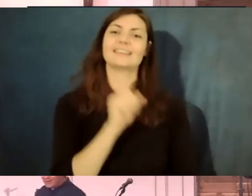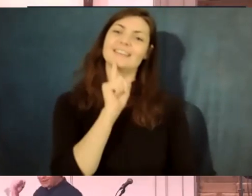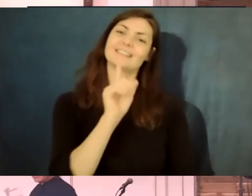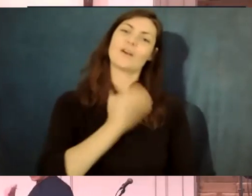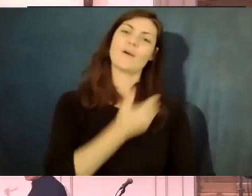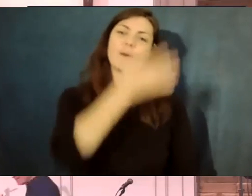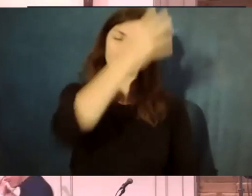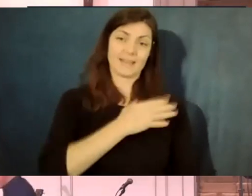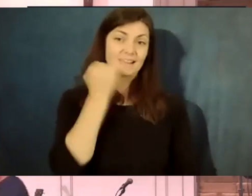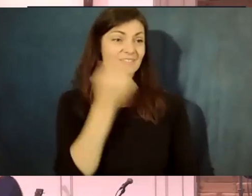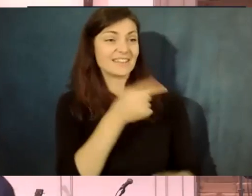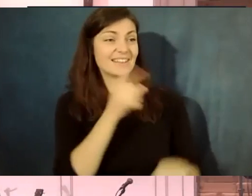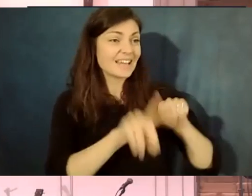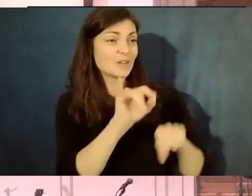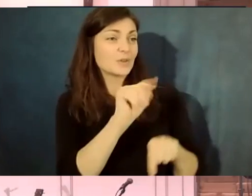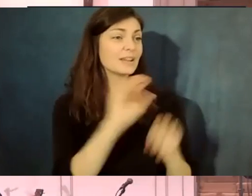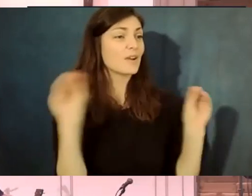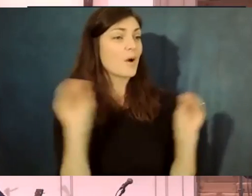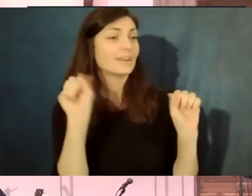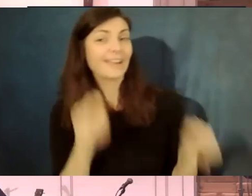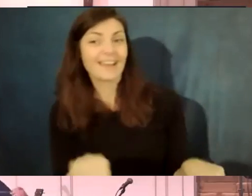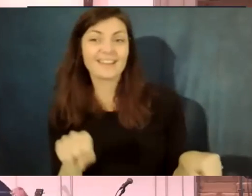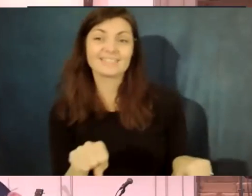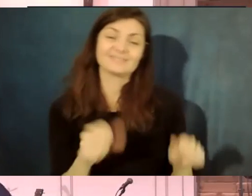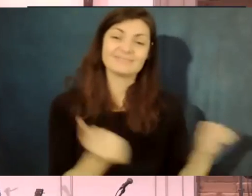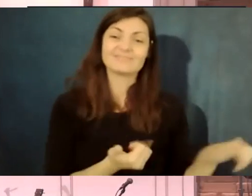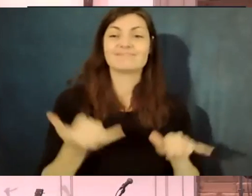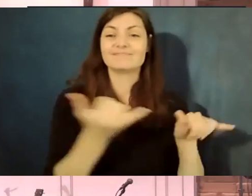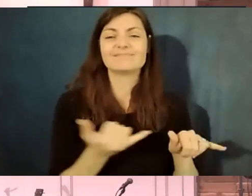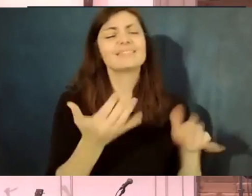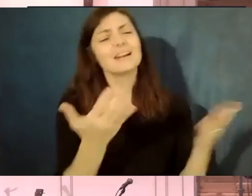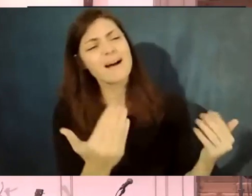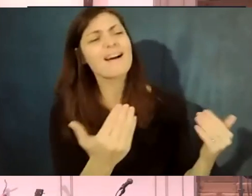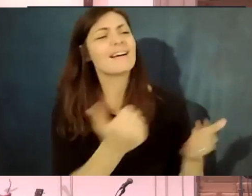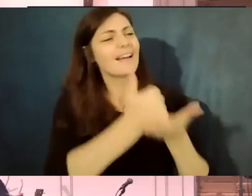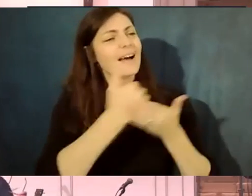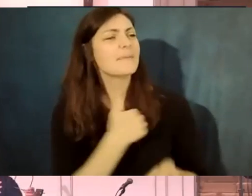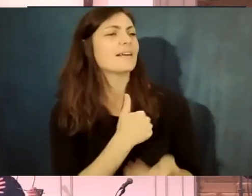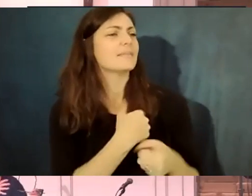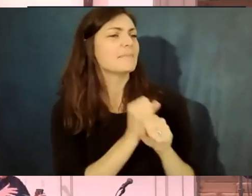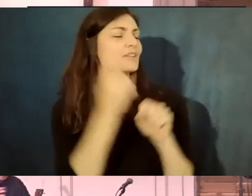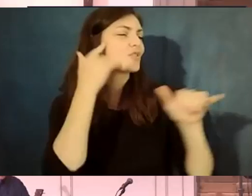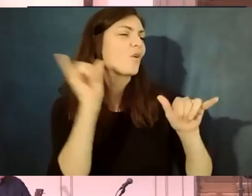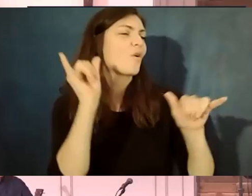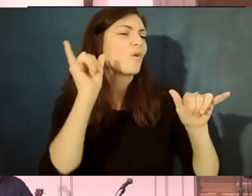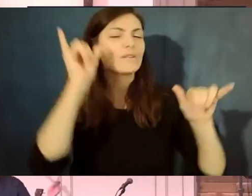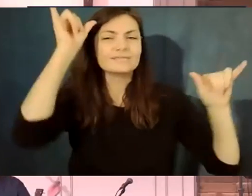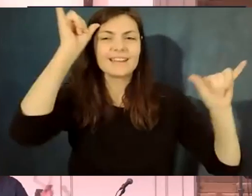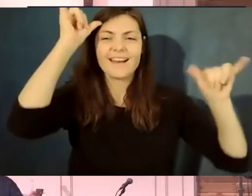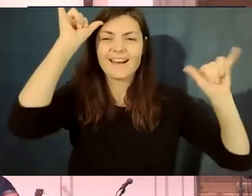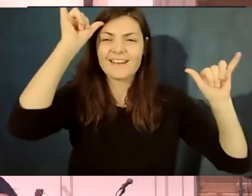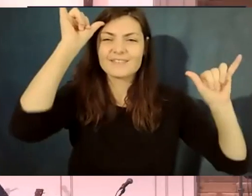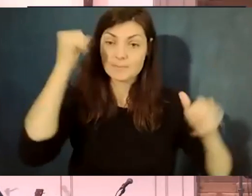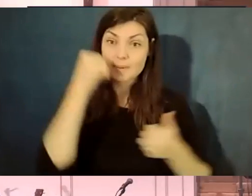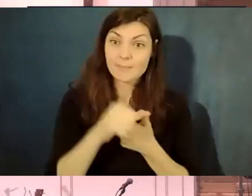do it, nobody can. Come on, Aaron, you can do it. Maybe you can help us out. Make us a gold calf. Remember the statues that we used to